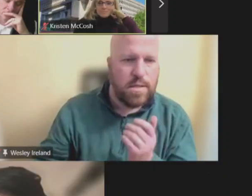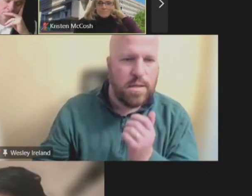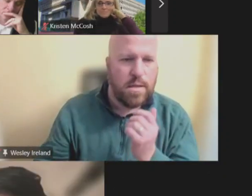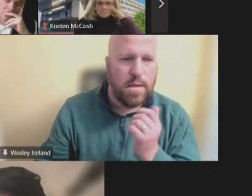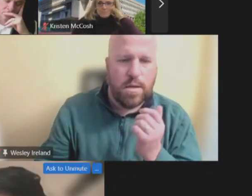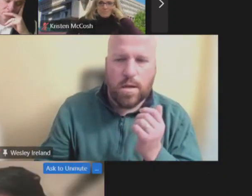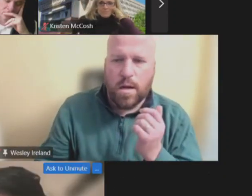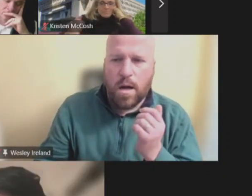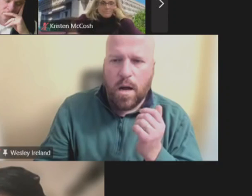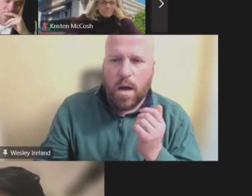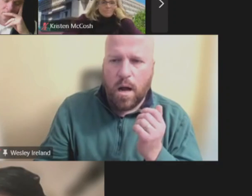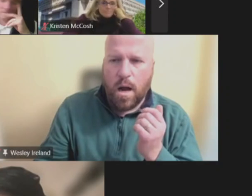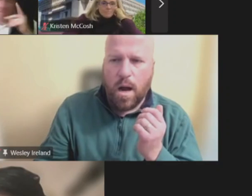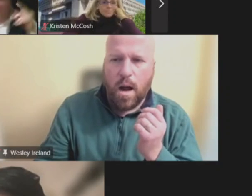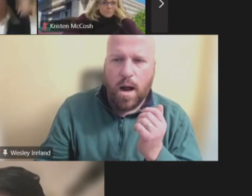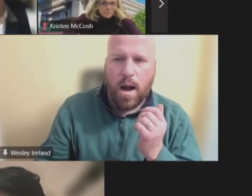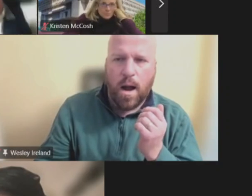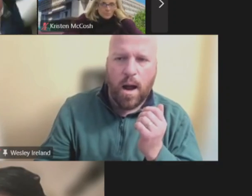This is Wes.